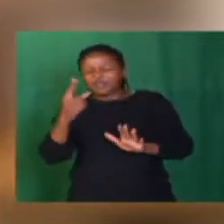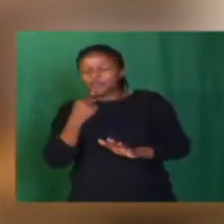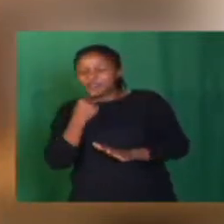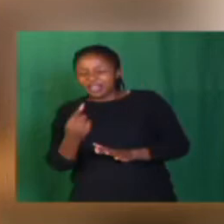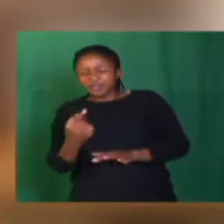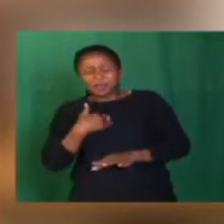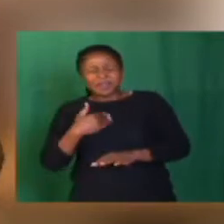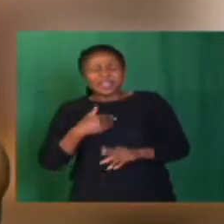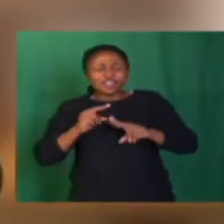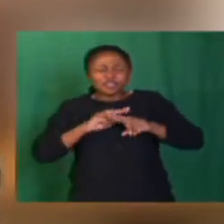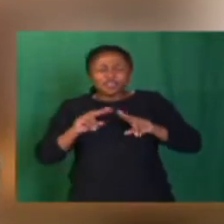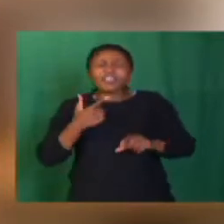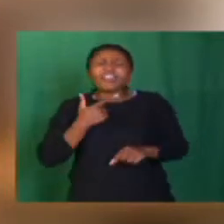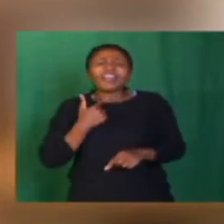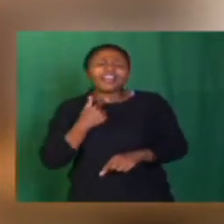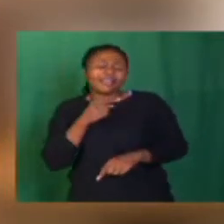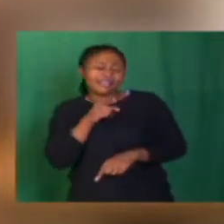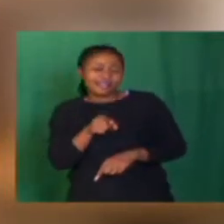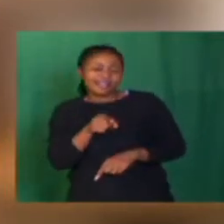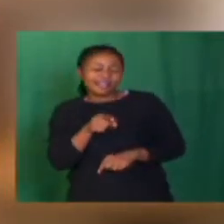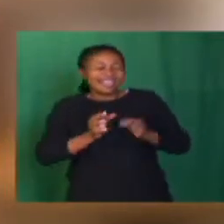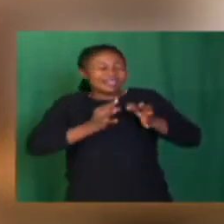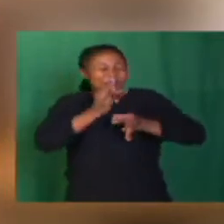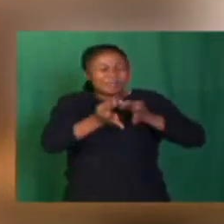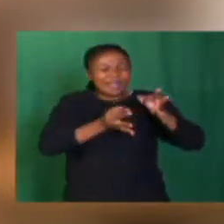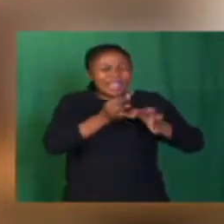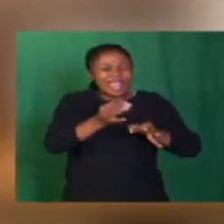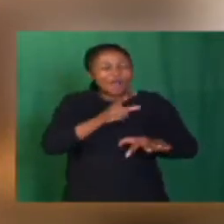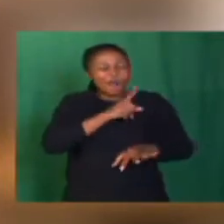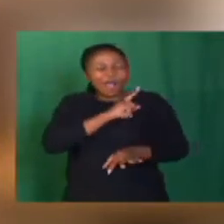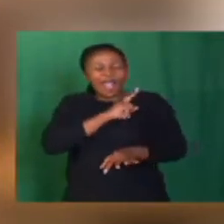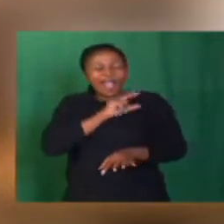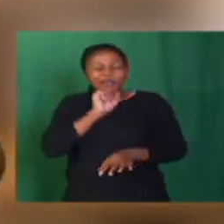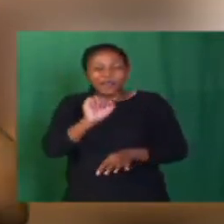Build in to that idea. Build into that thought that you have